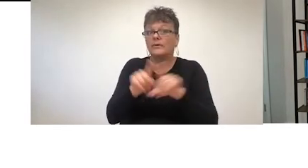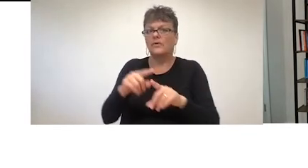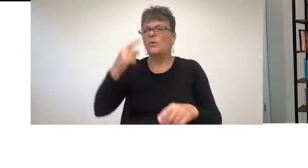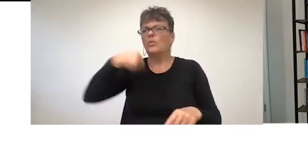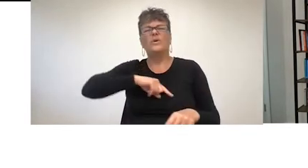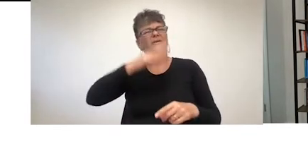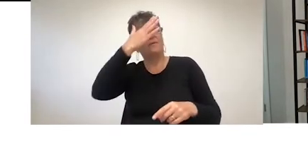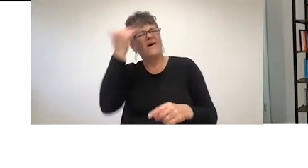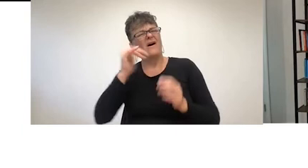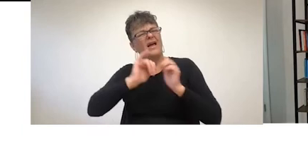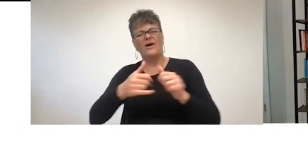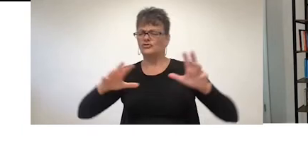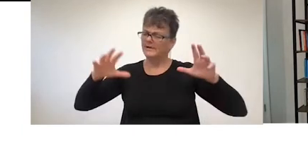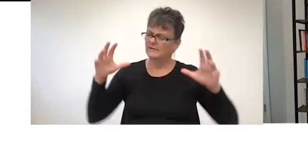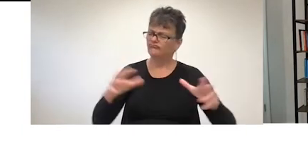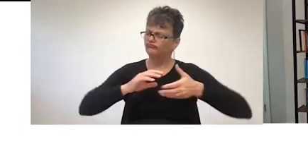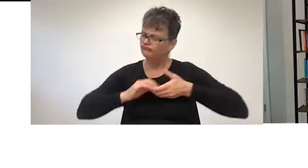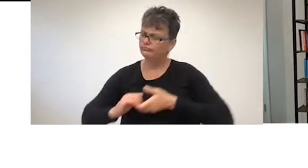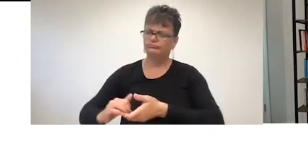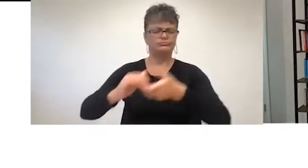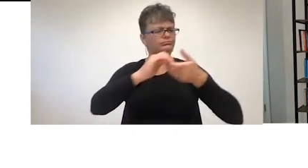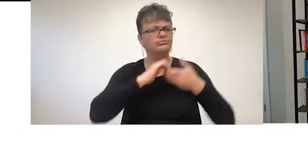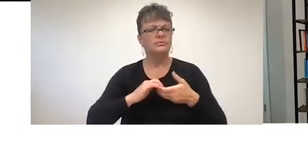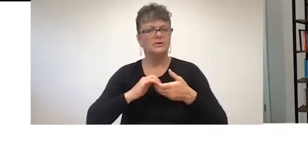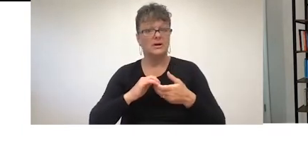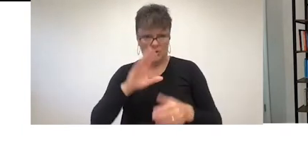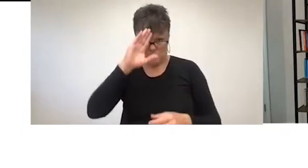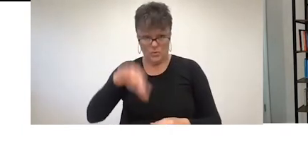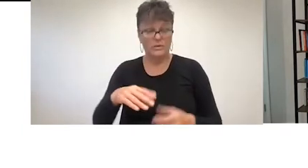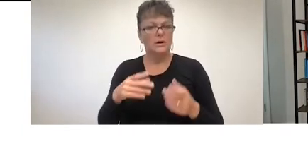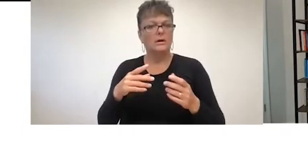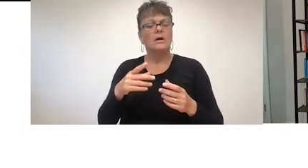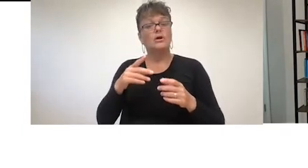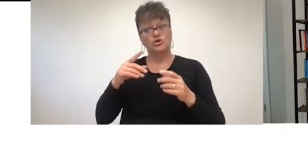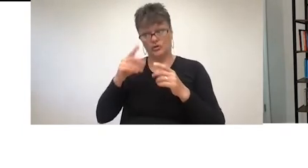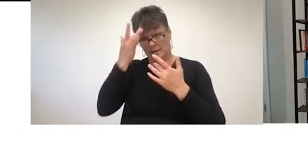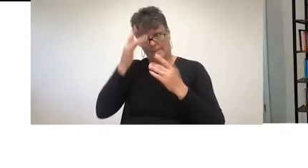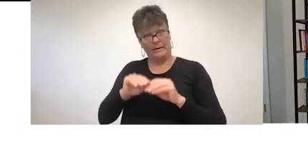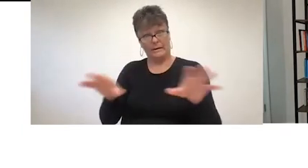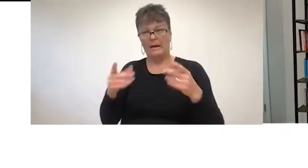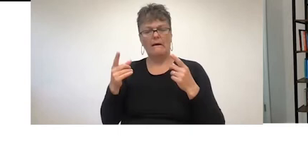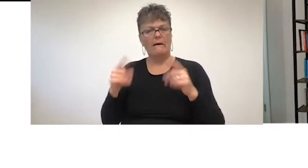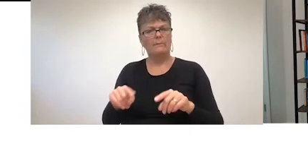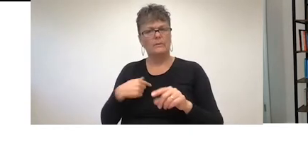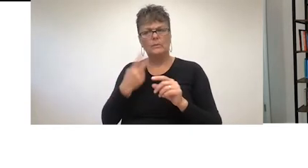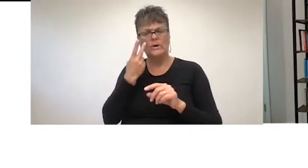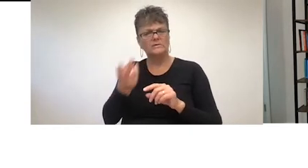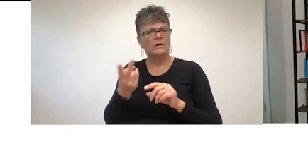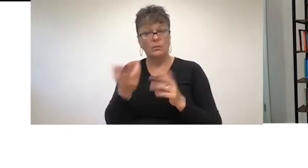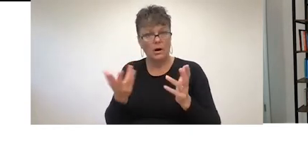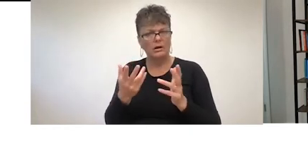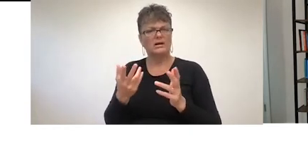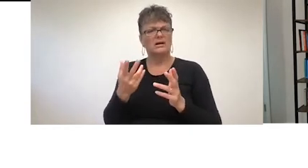pandemic reduced empathy and civility. We saw increases in violent crime, traffic deaths,